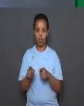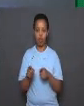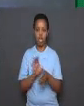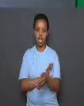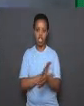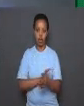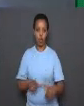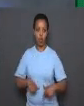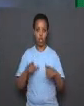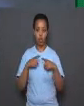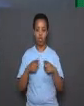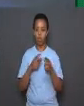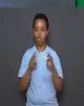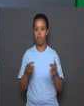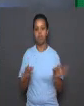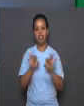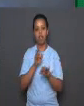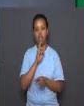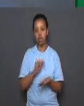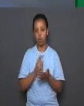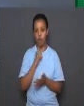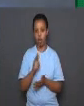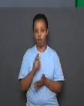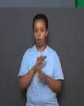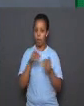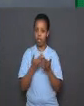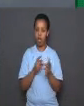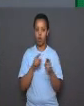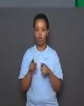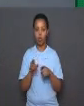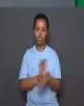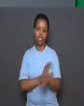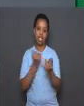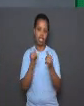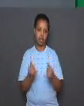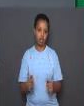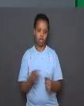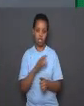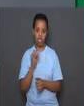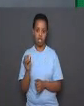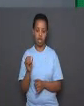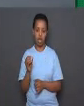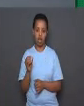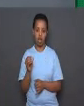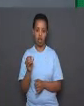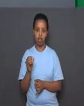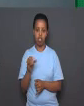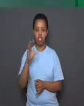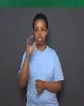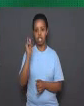of the cell, including cell division and vesicular